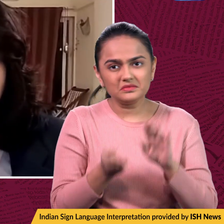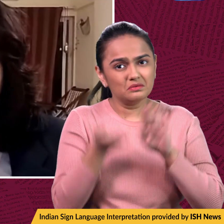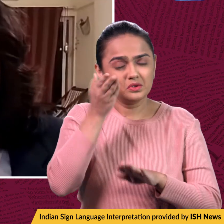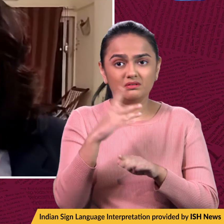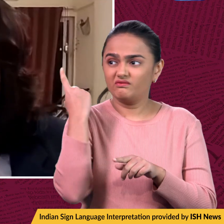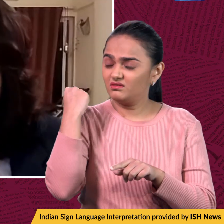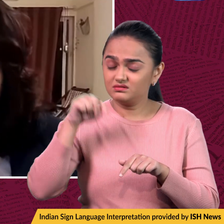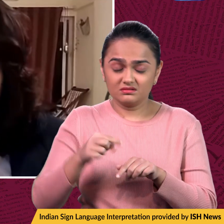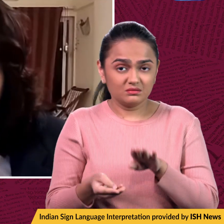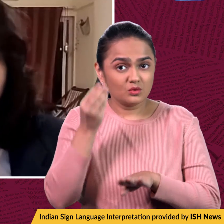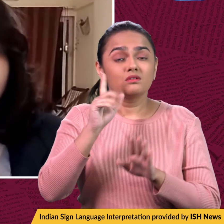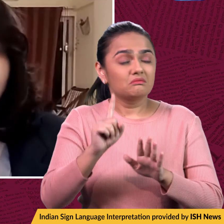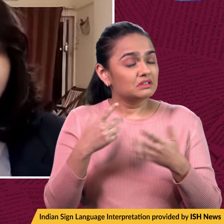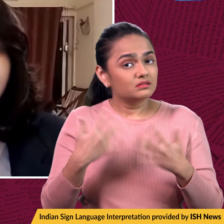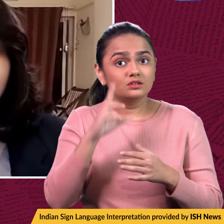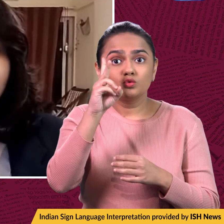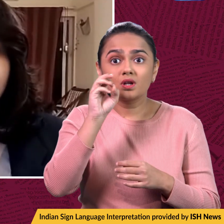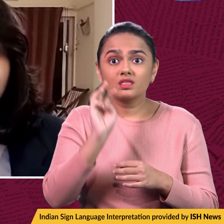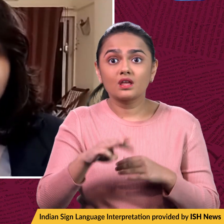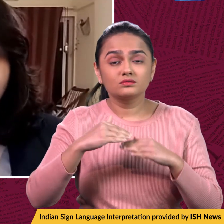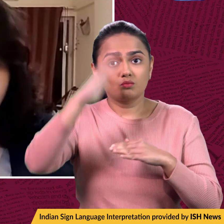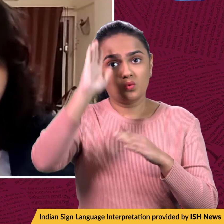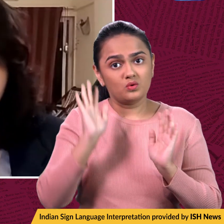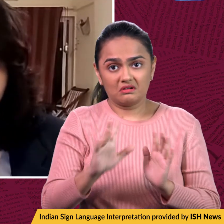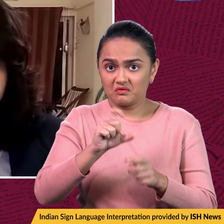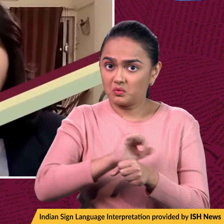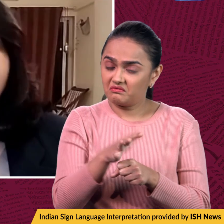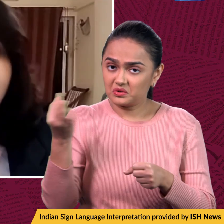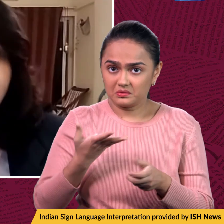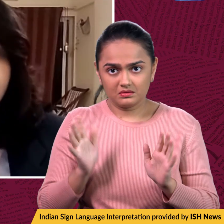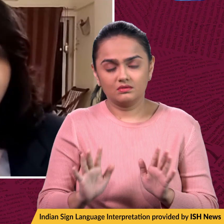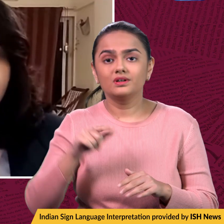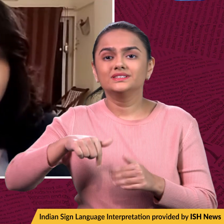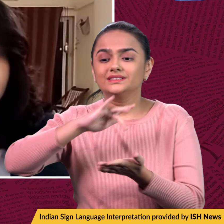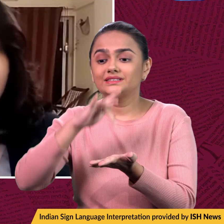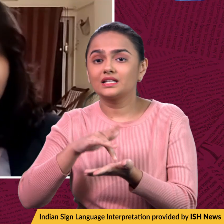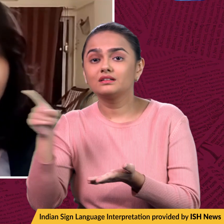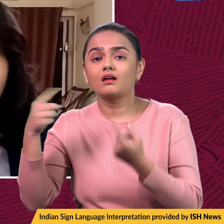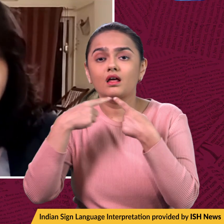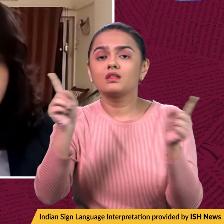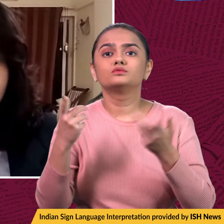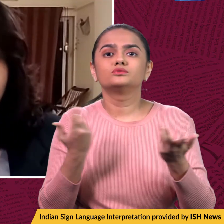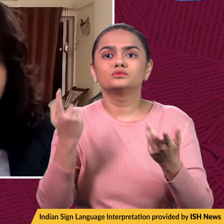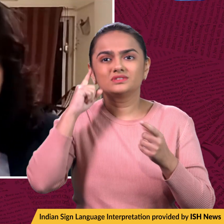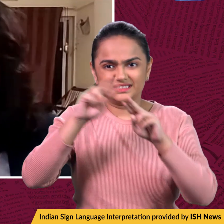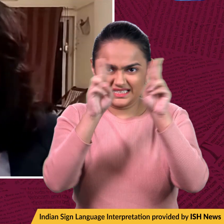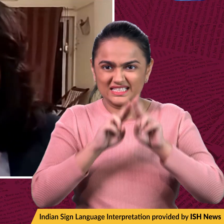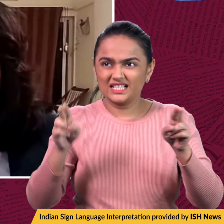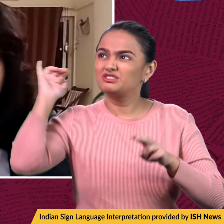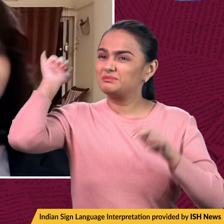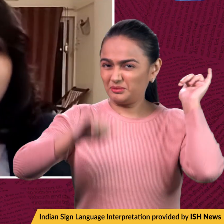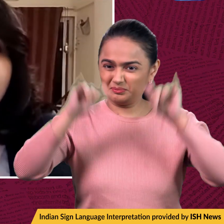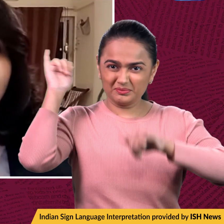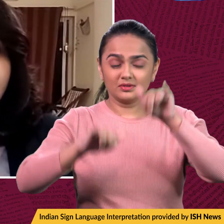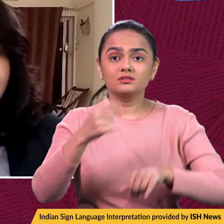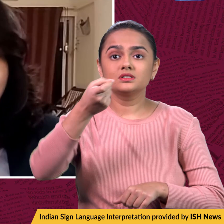from yesterday, but it's still over 20,000 new COVID cases. The centre has now announced that all international arrivals in India